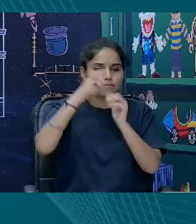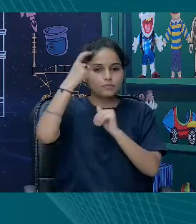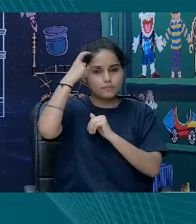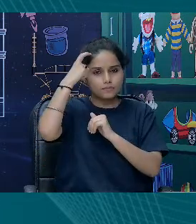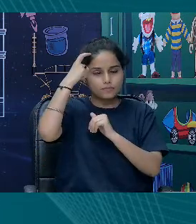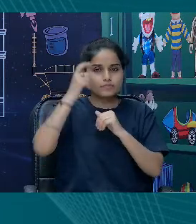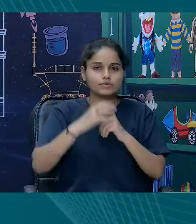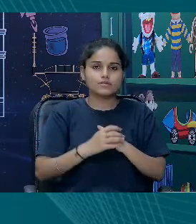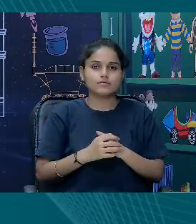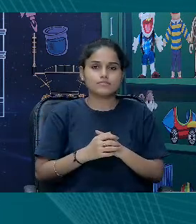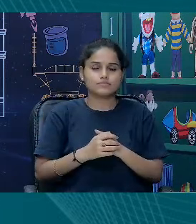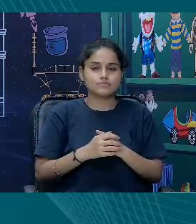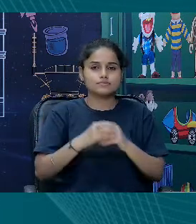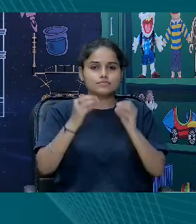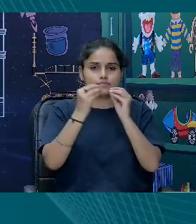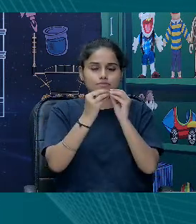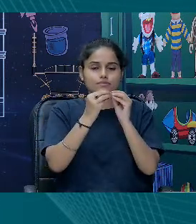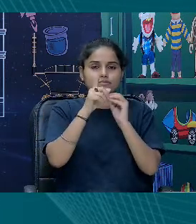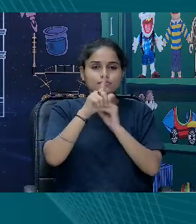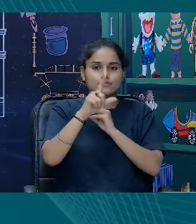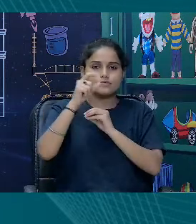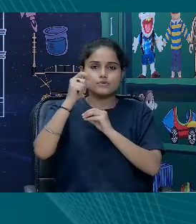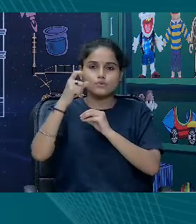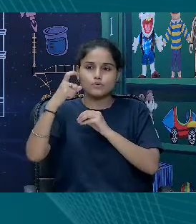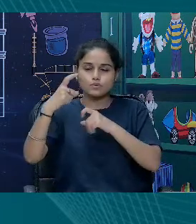B-R-A-I-N, brain.